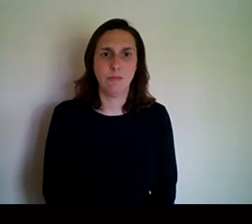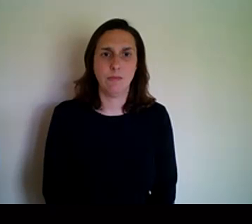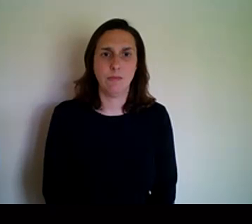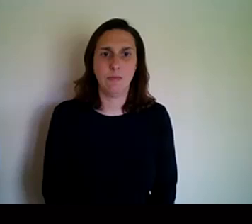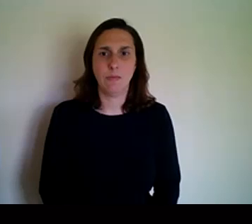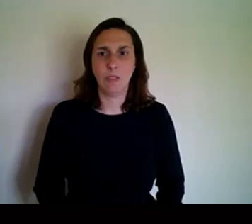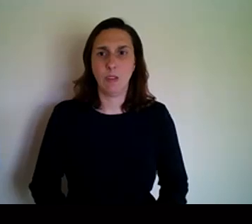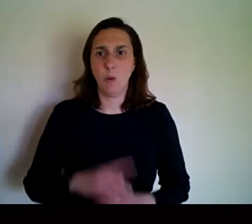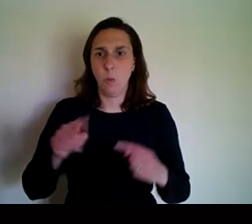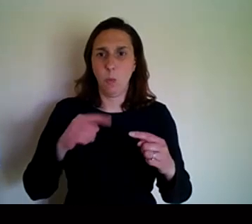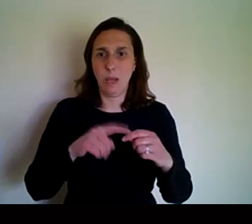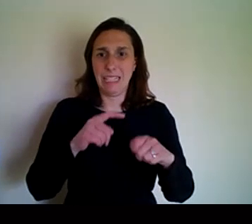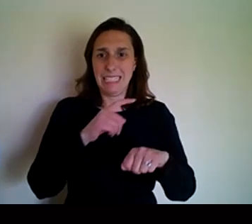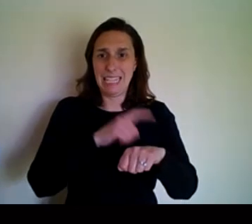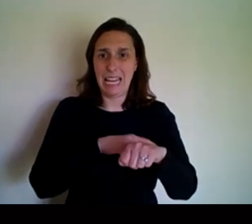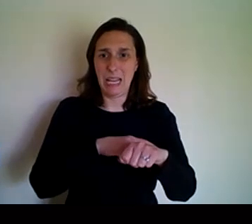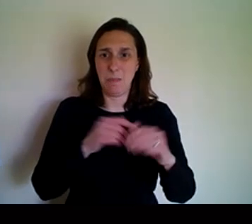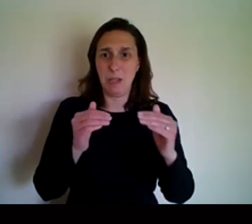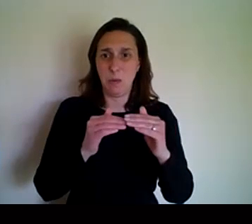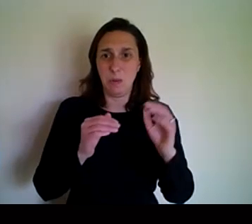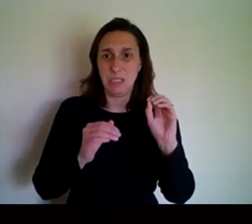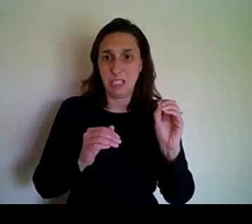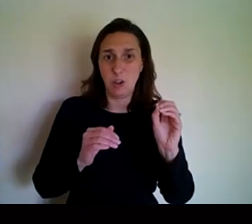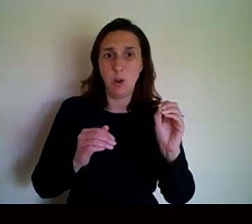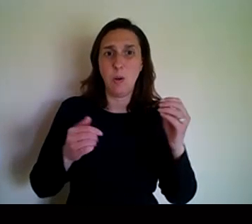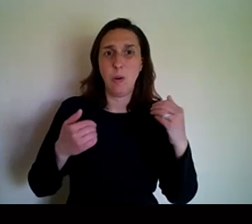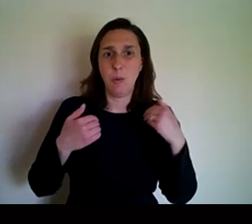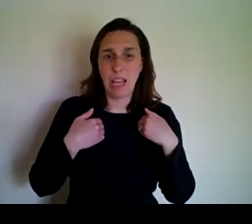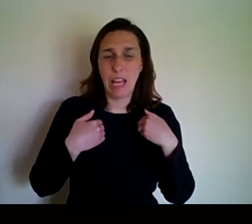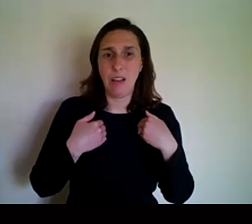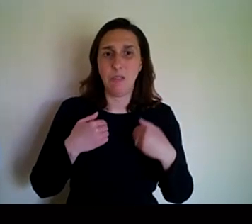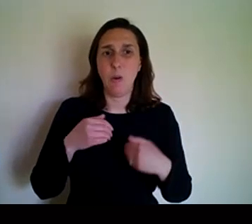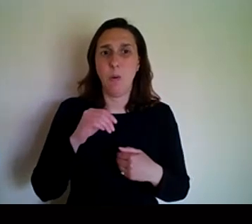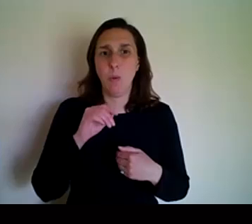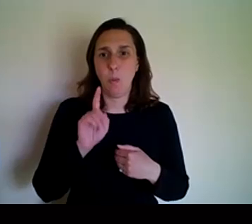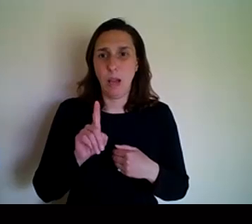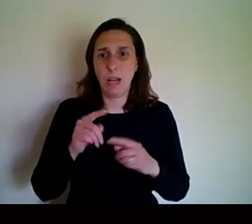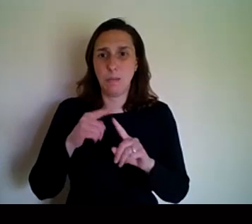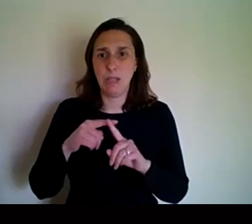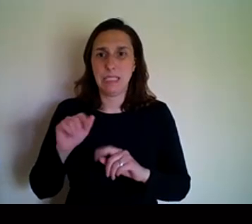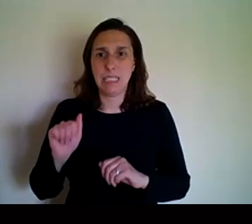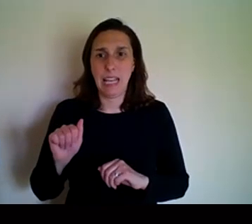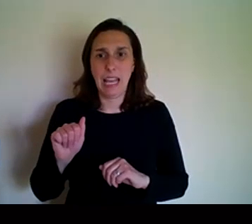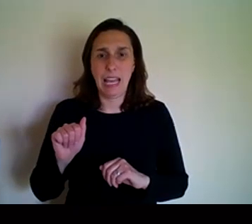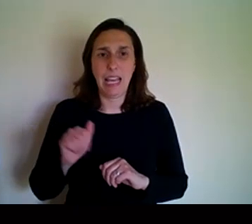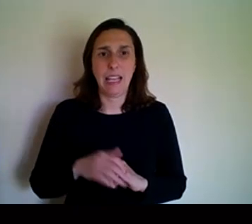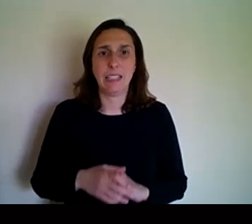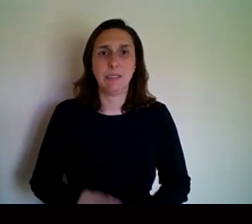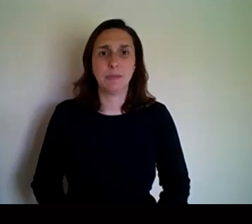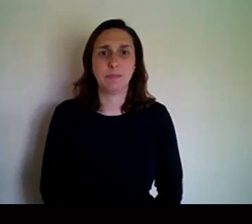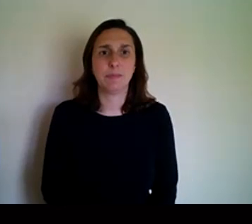we get 1 plus a, right? Because at time equals 0, this